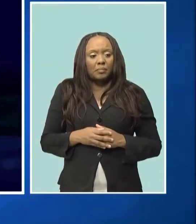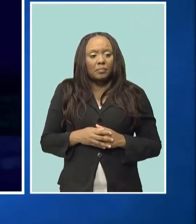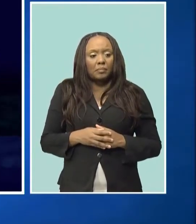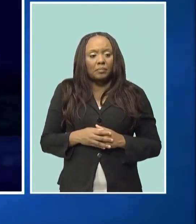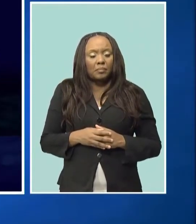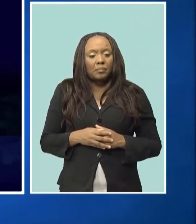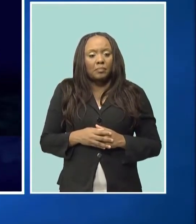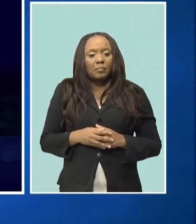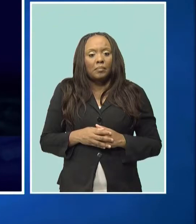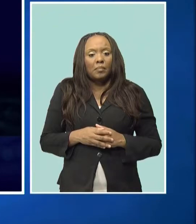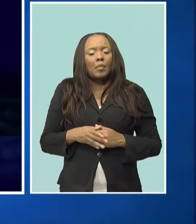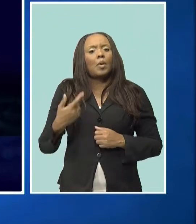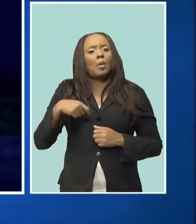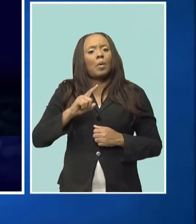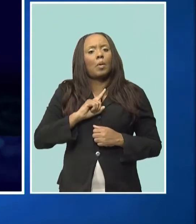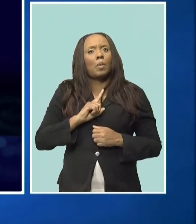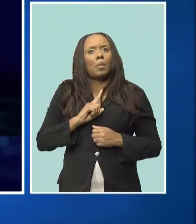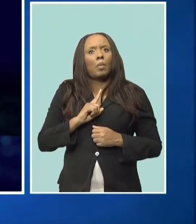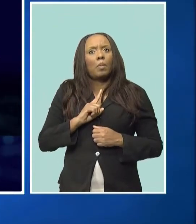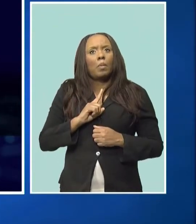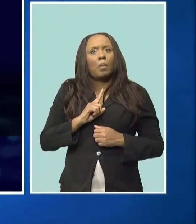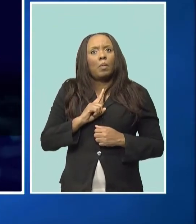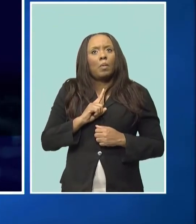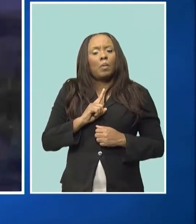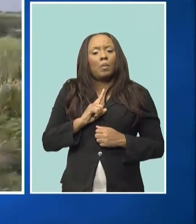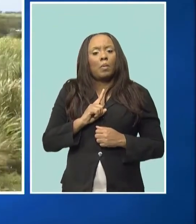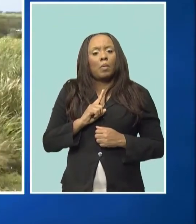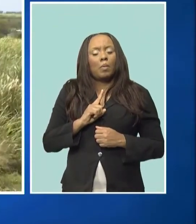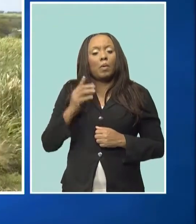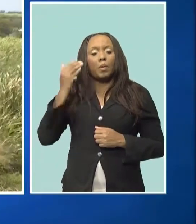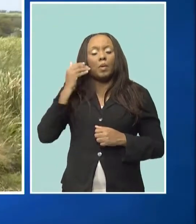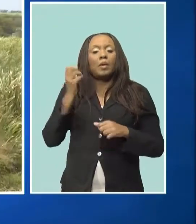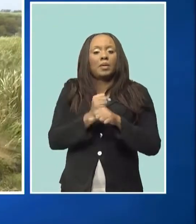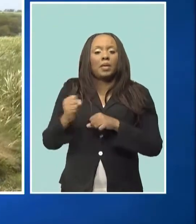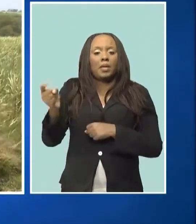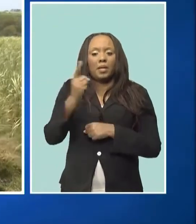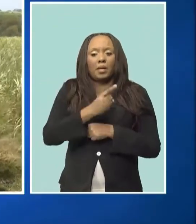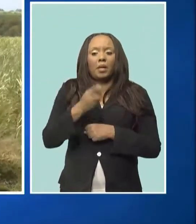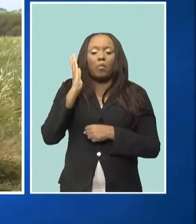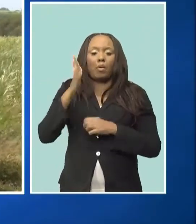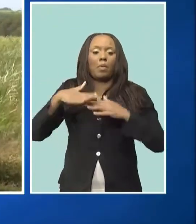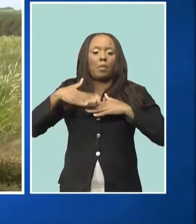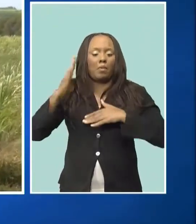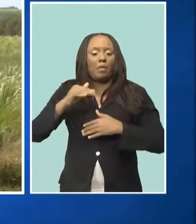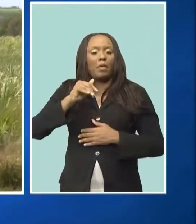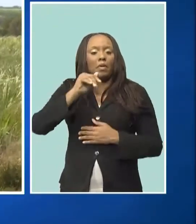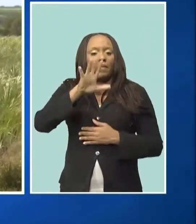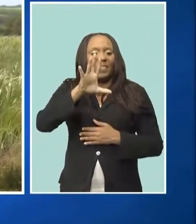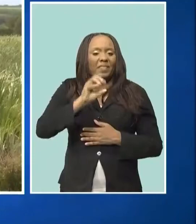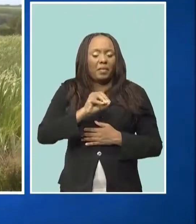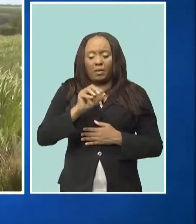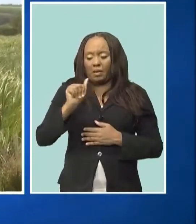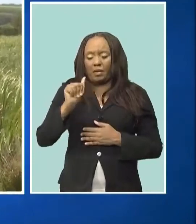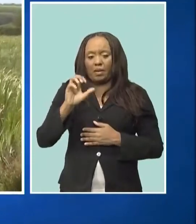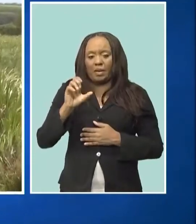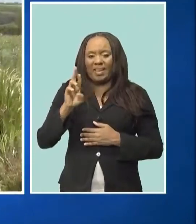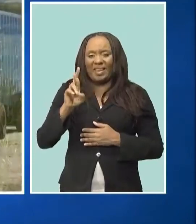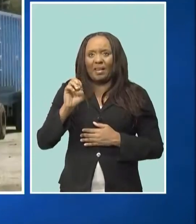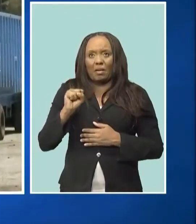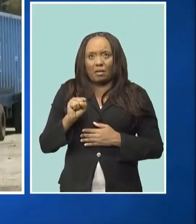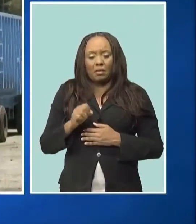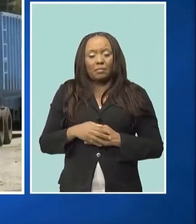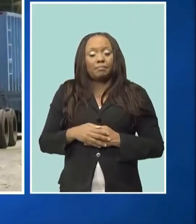acres. So next year is a much bigger crop than this year. At Groves Plantation, St.